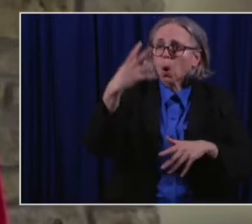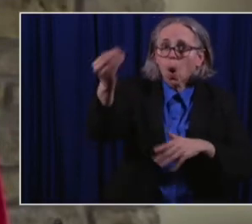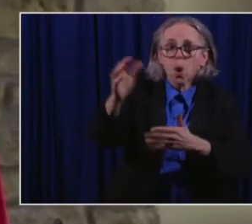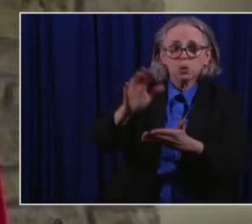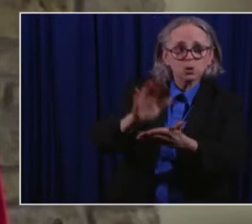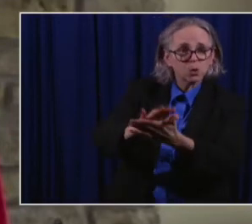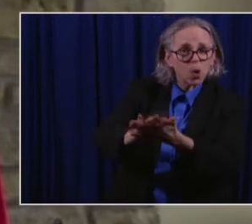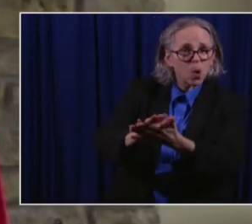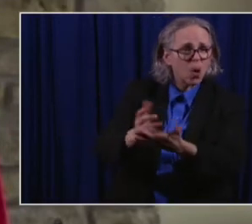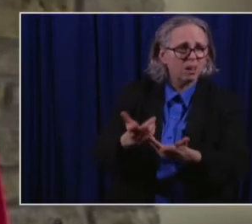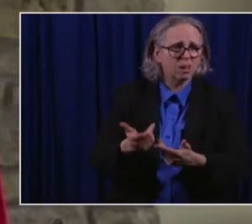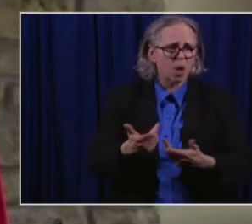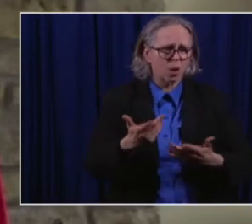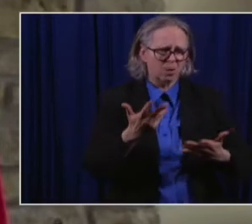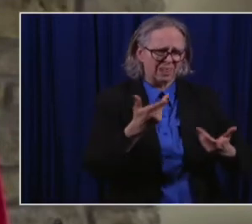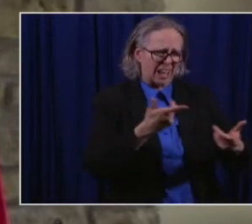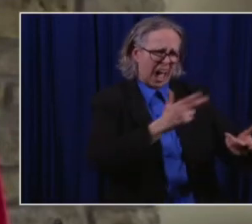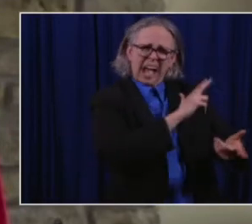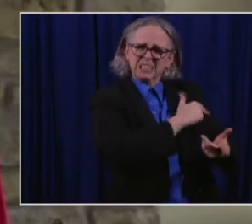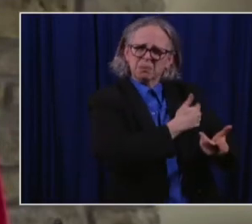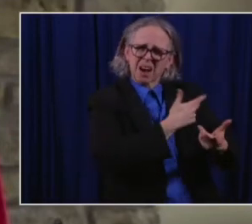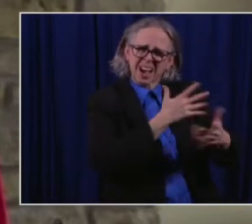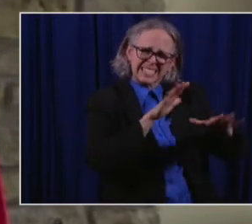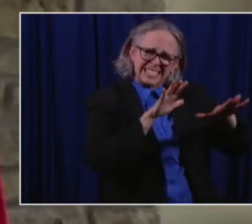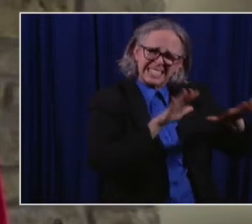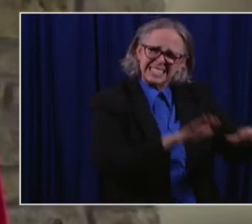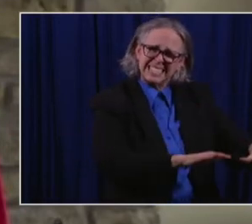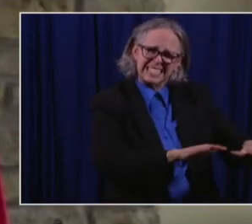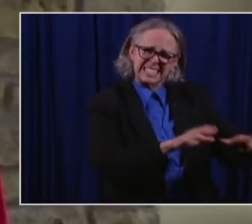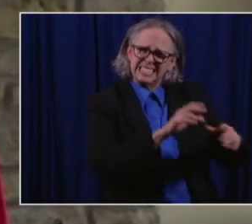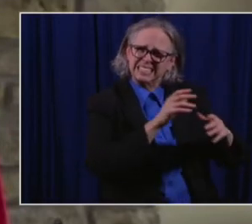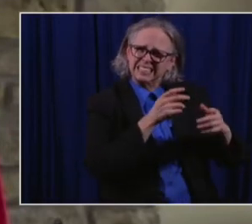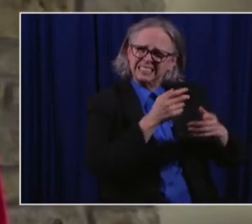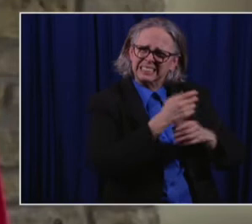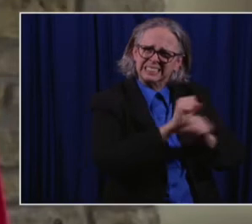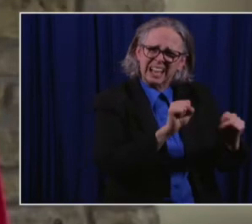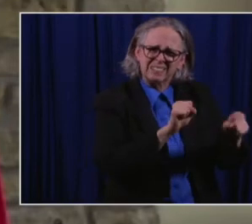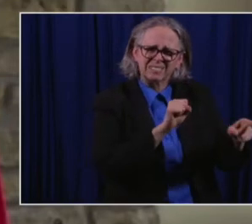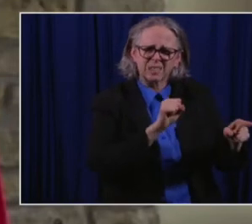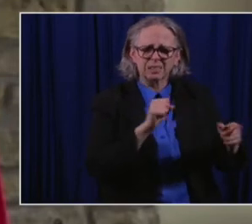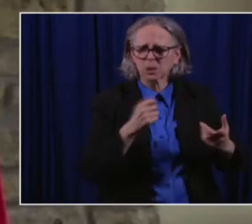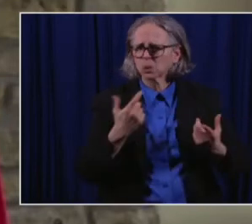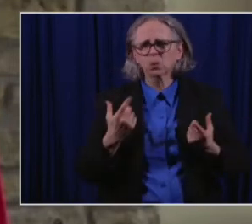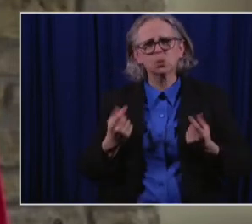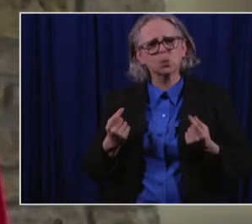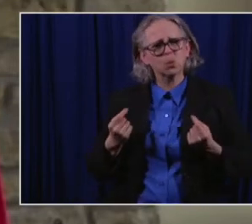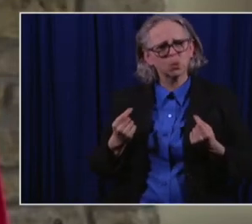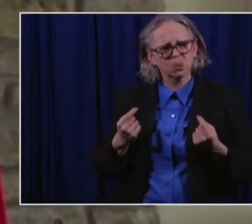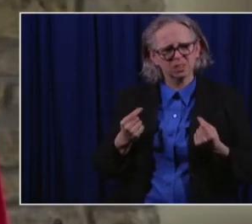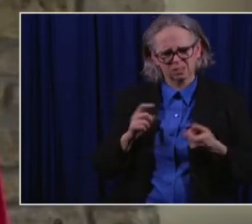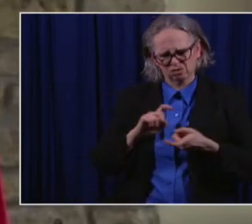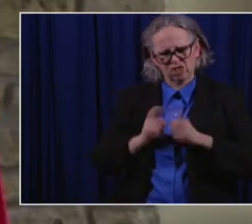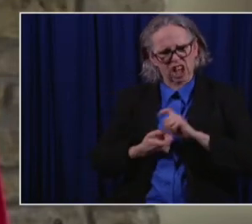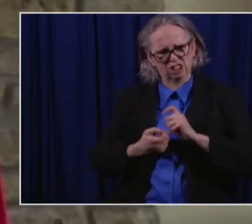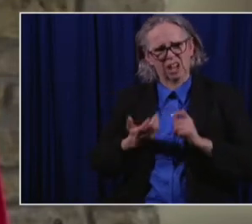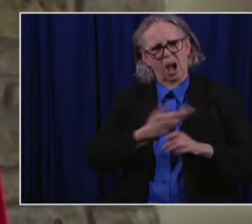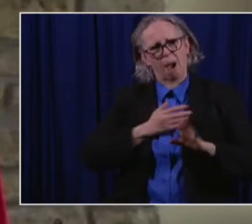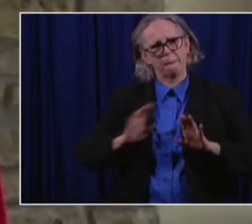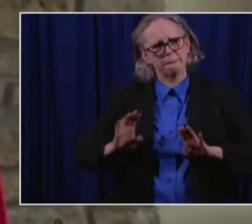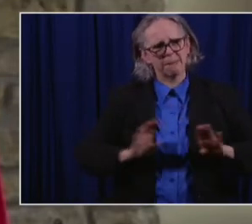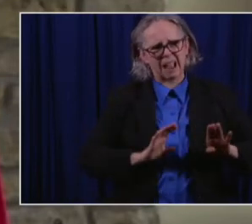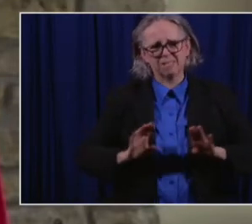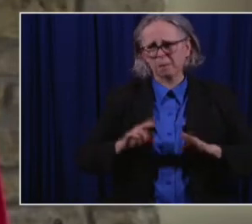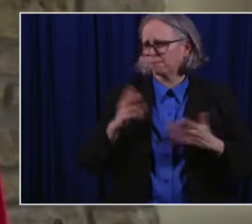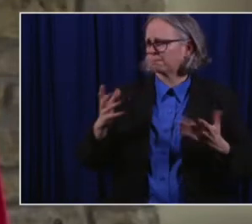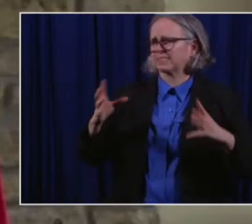overrun, these are the things that we have to do. And so I think Ohioans are more focused. Look, we're seeing mask compliance